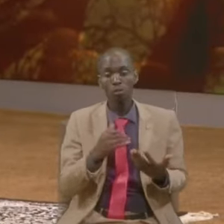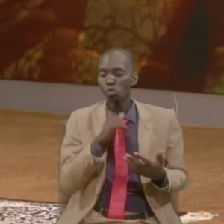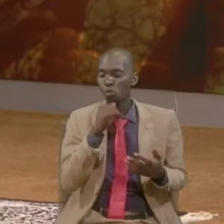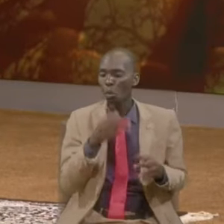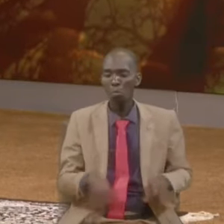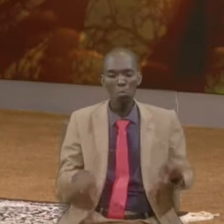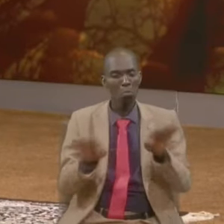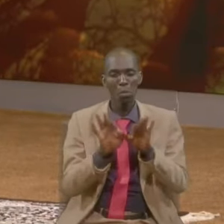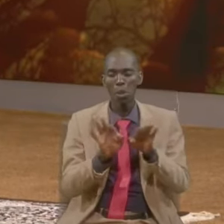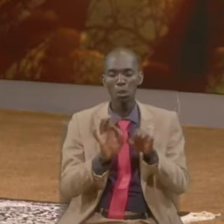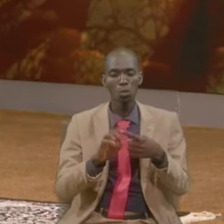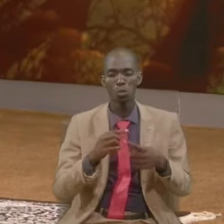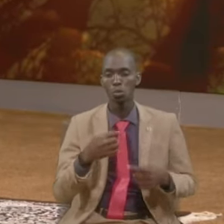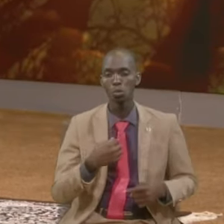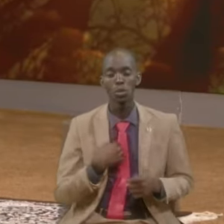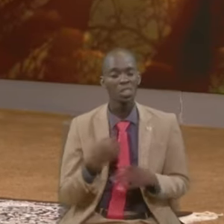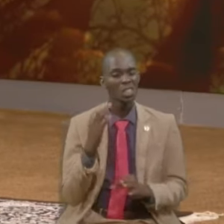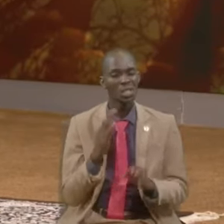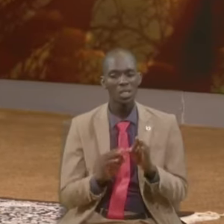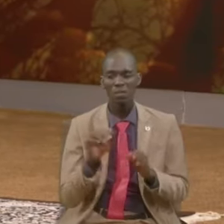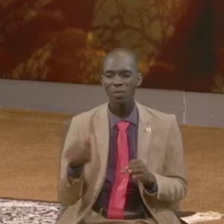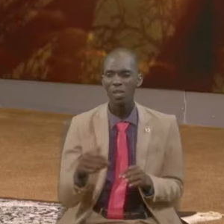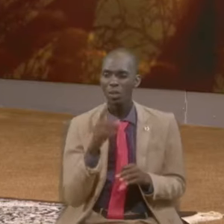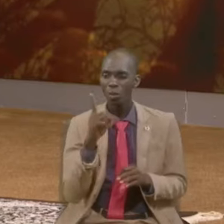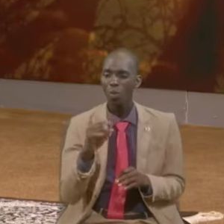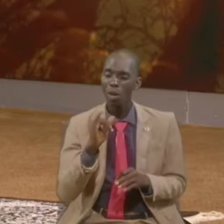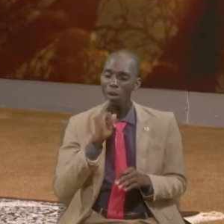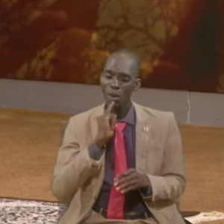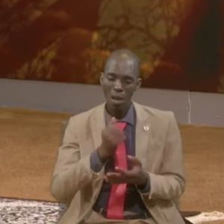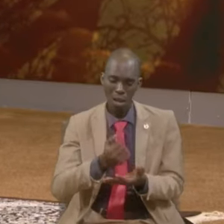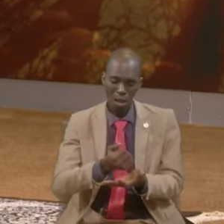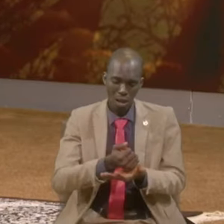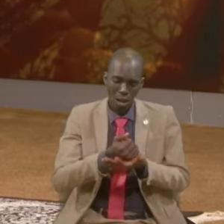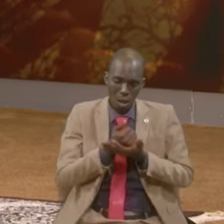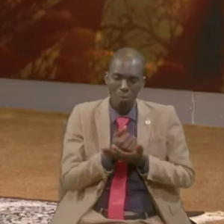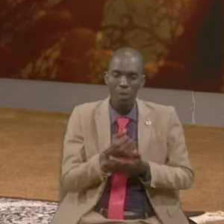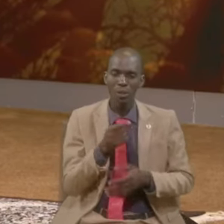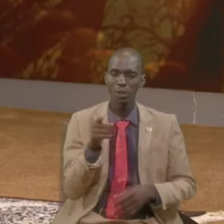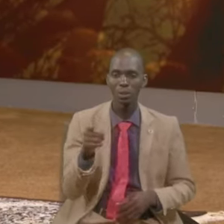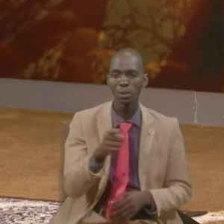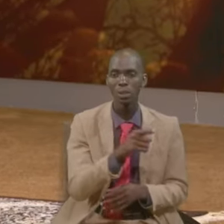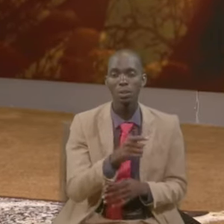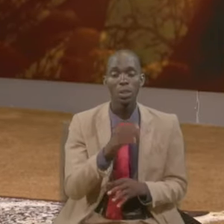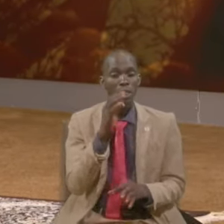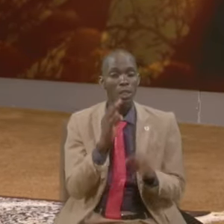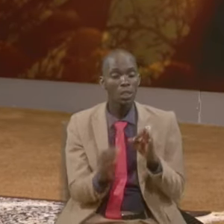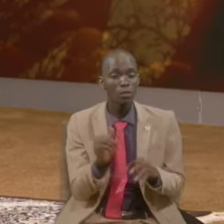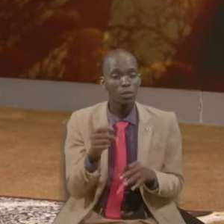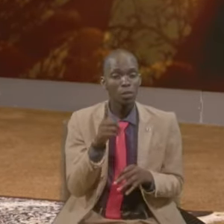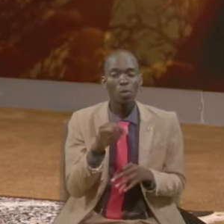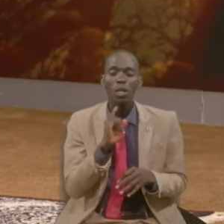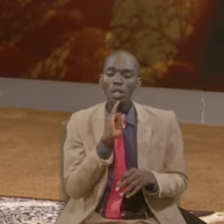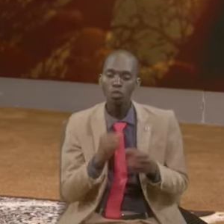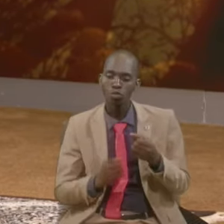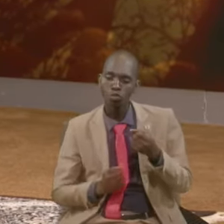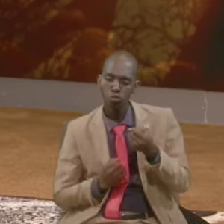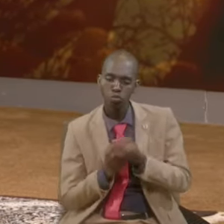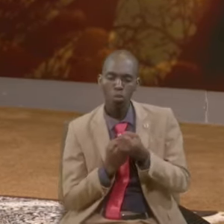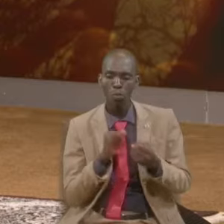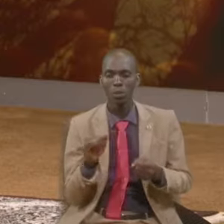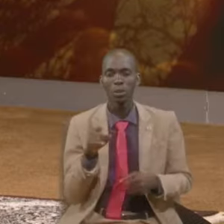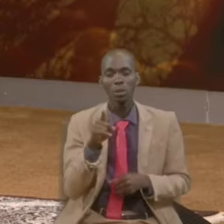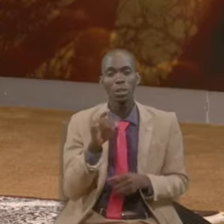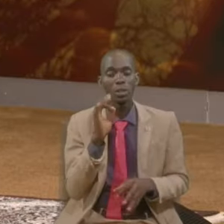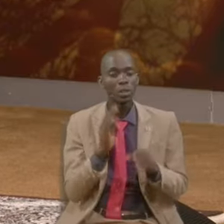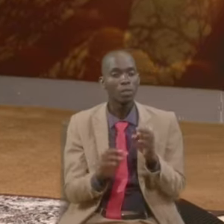they say, if anybody is helping them, if anybody is supporting them, if